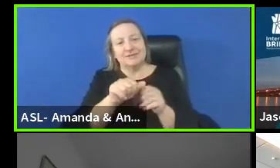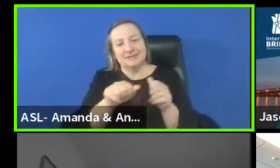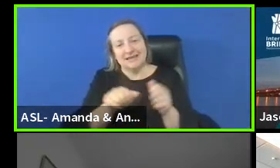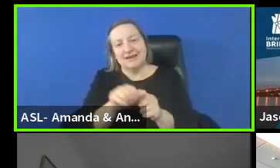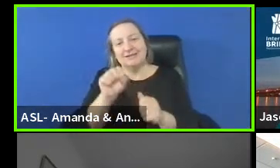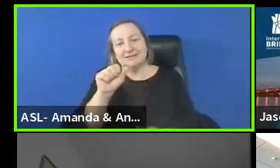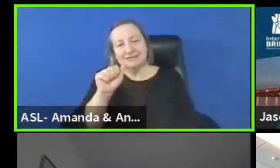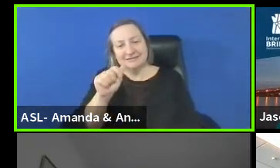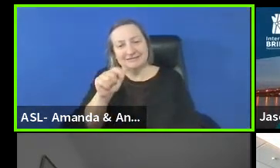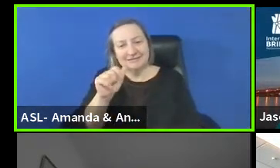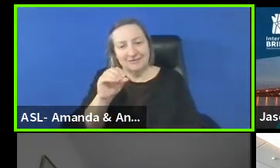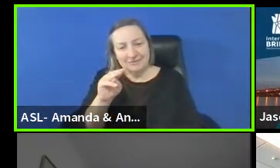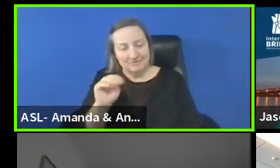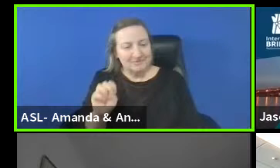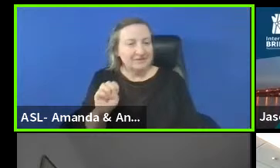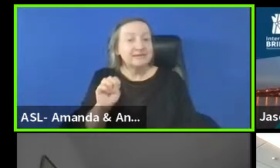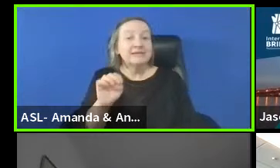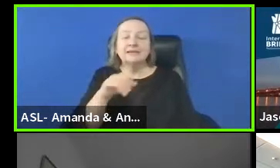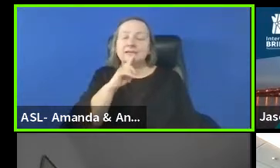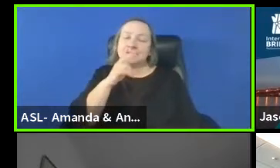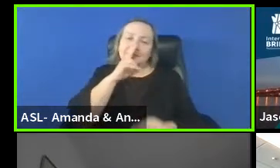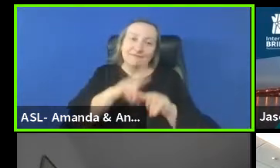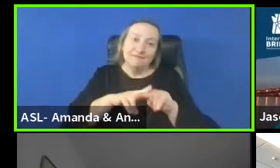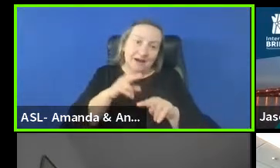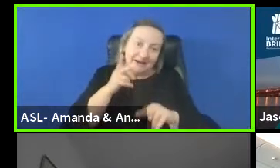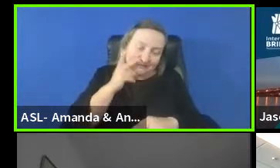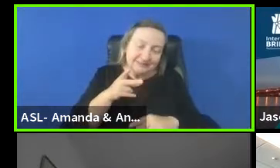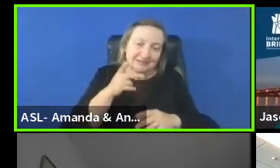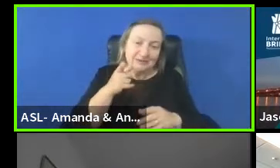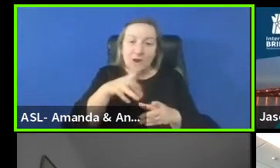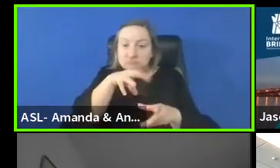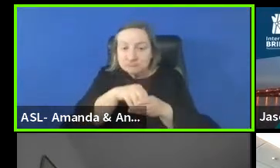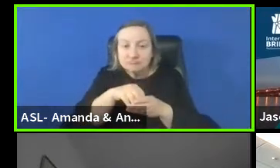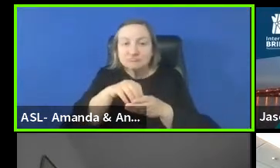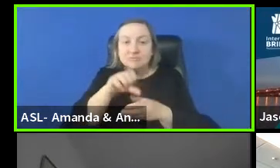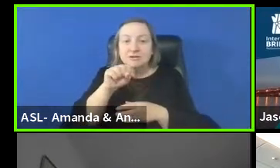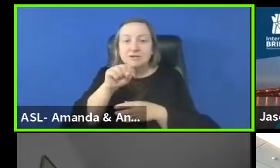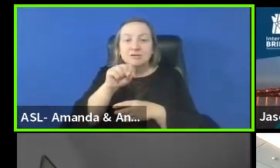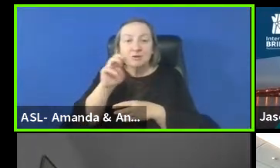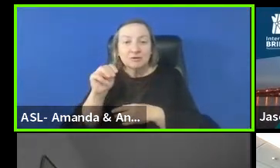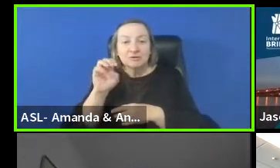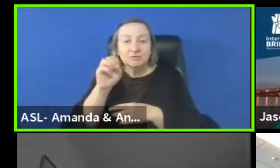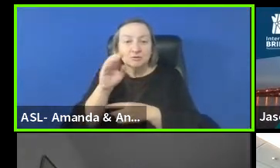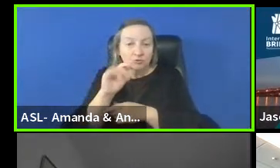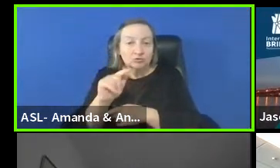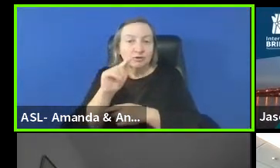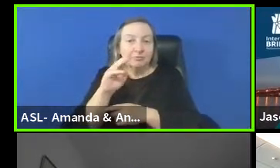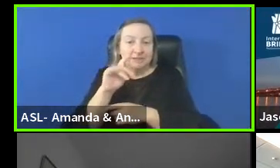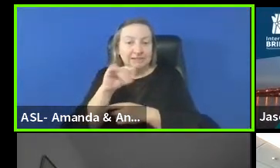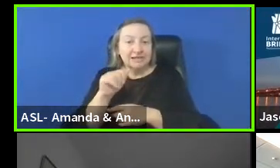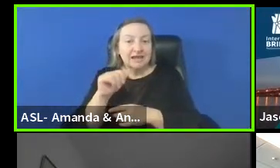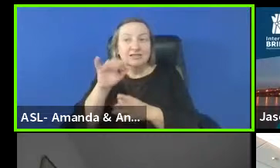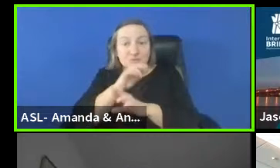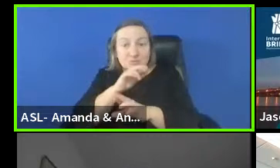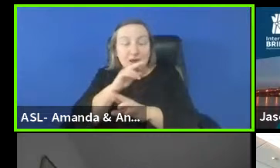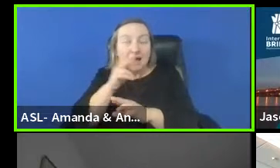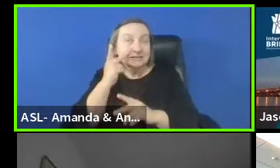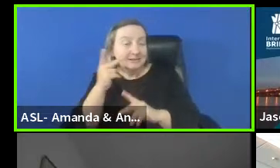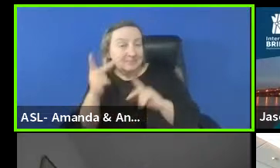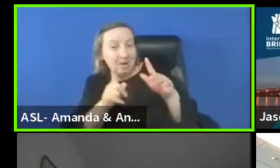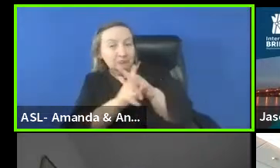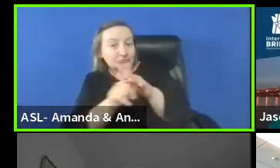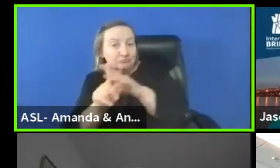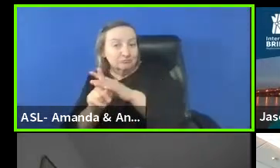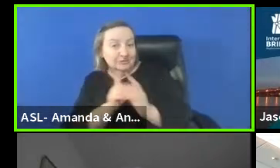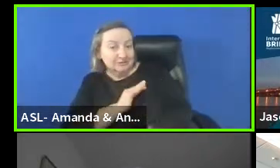Salome. It's been fun to see, especially as you engage in social media, the response and seeing folks out there.